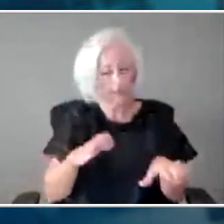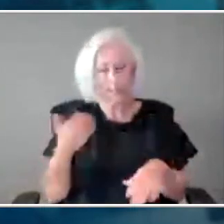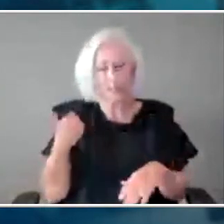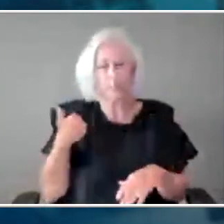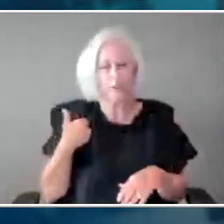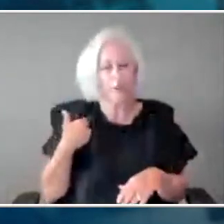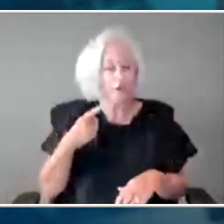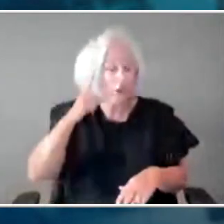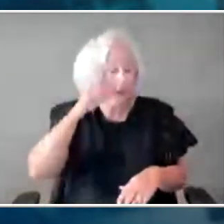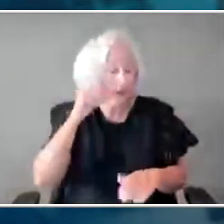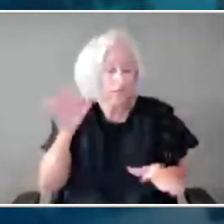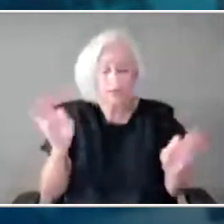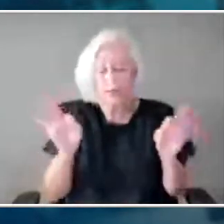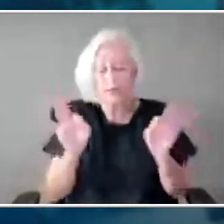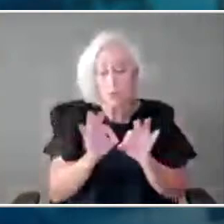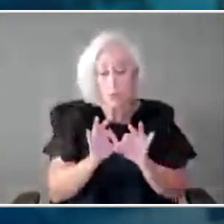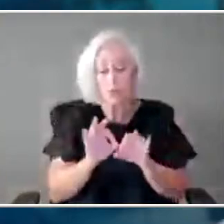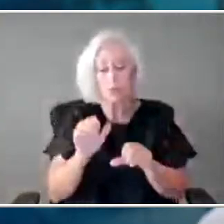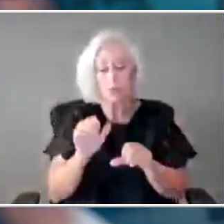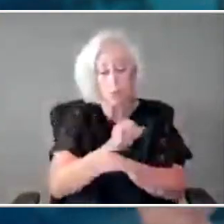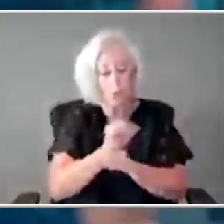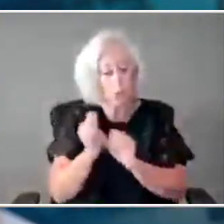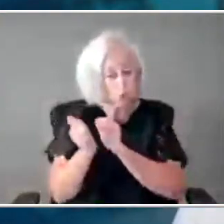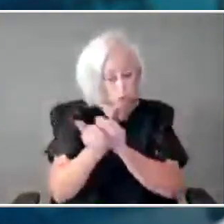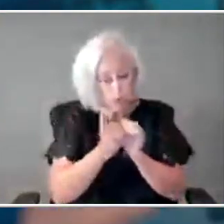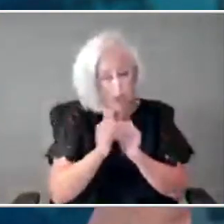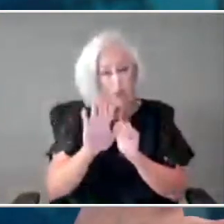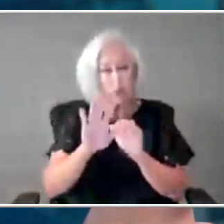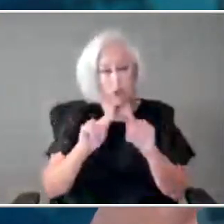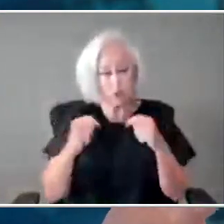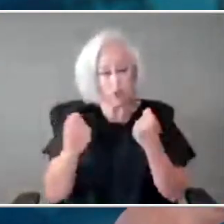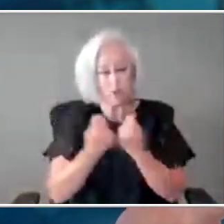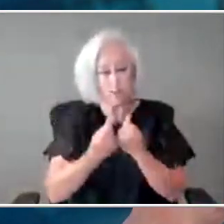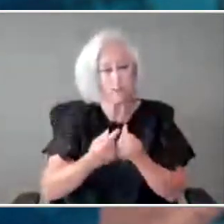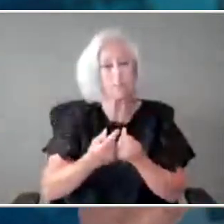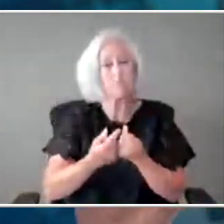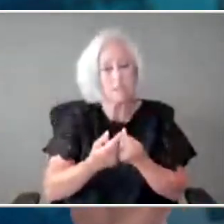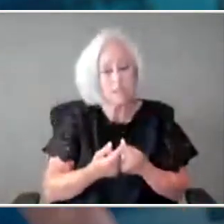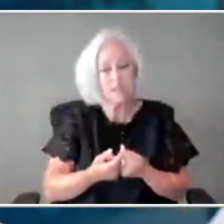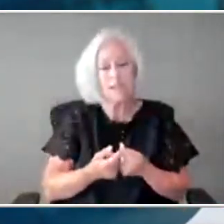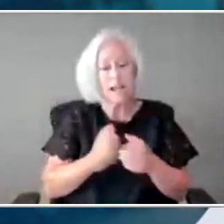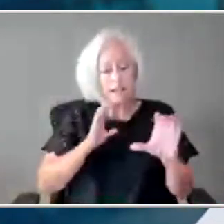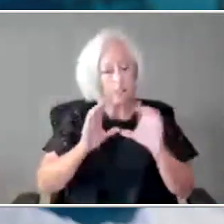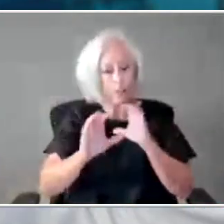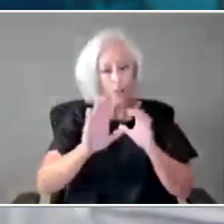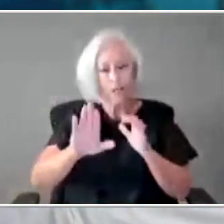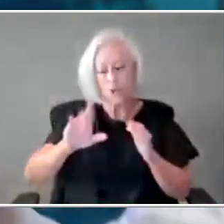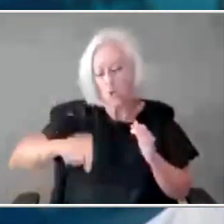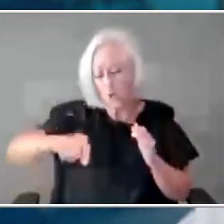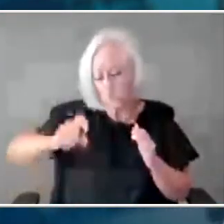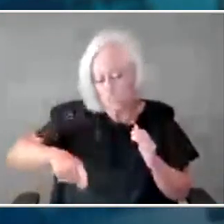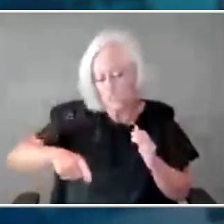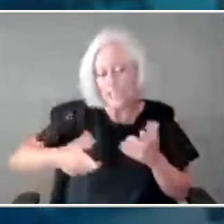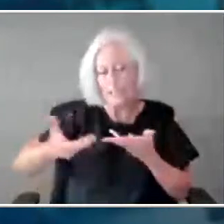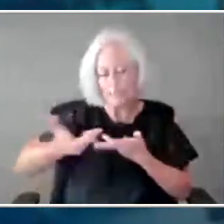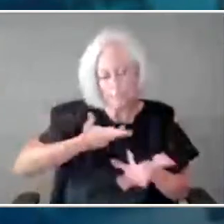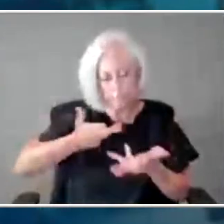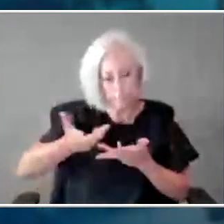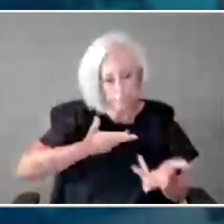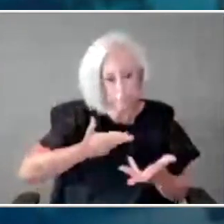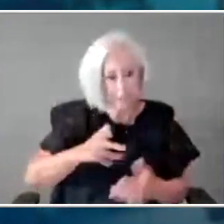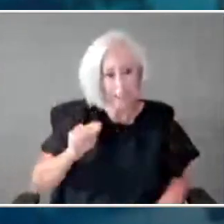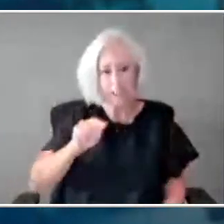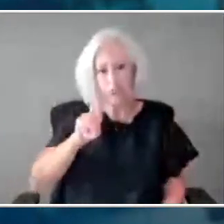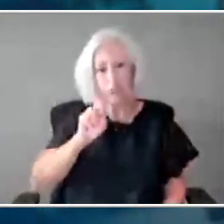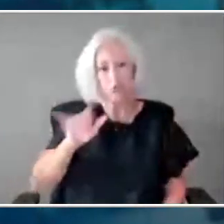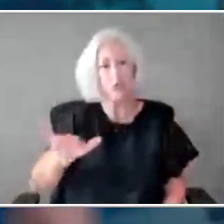importance of kind of working together with the team, communicating needs back and forth. And I would say some patients, Tracey is a wonderful advocate for